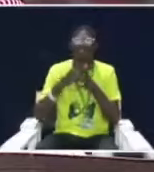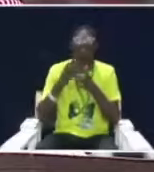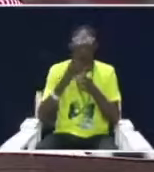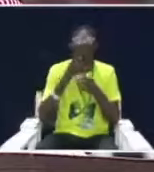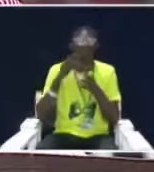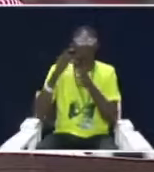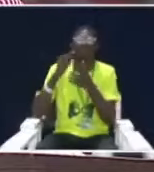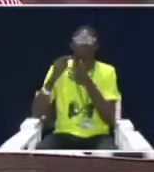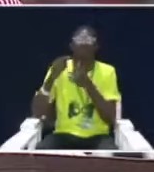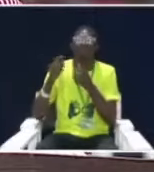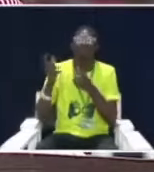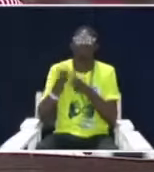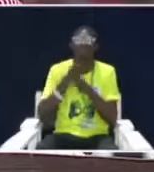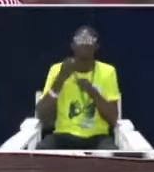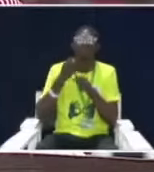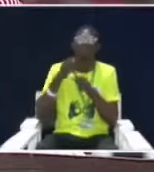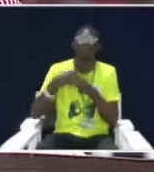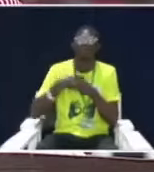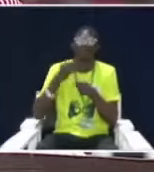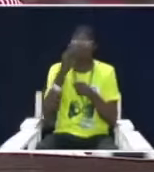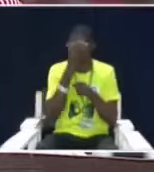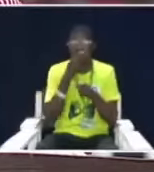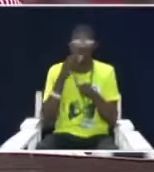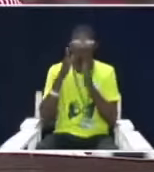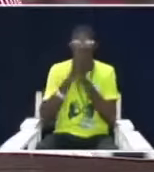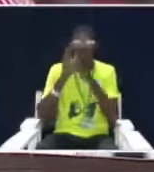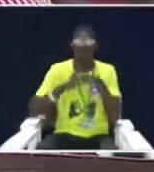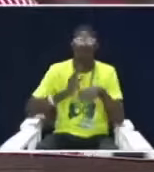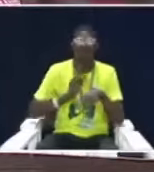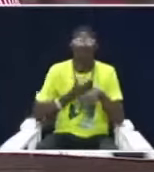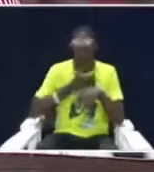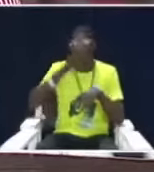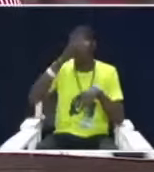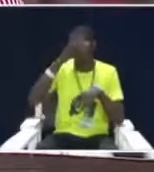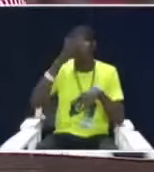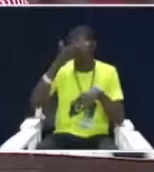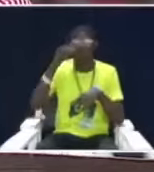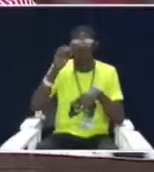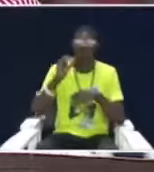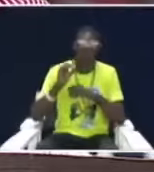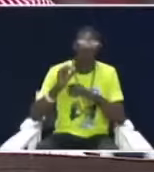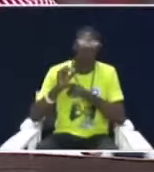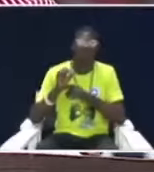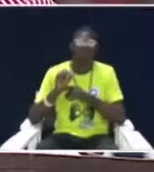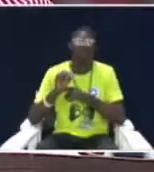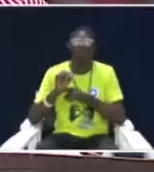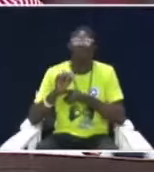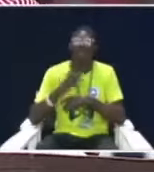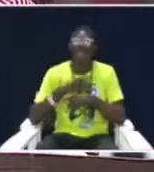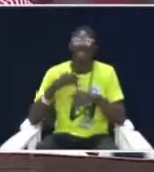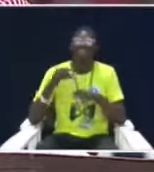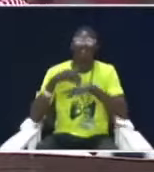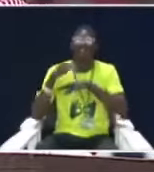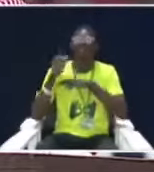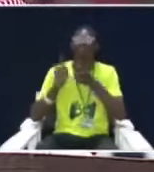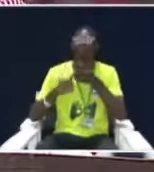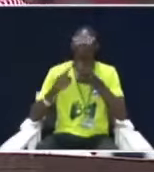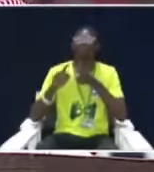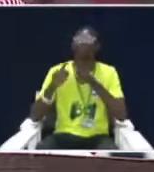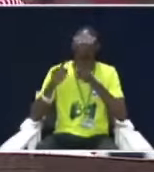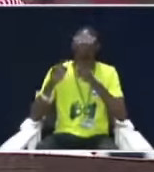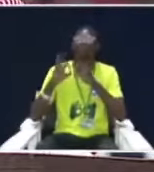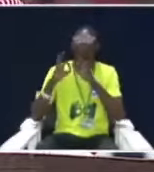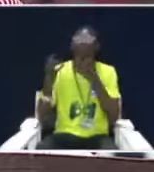the handkerchief prayed on by our father in the Lord, Pastor E.A. Adeboye, and sent it to the family